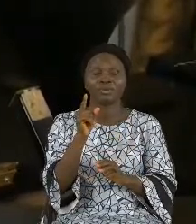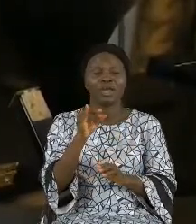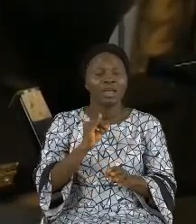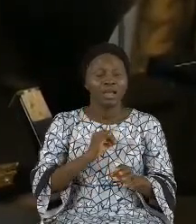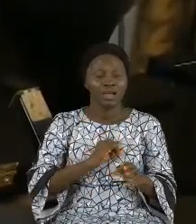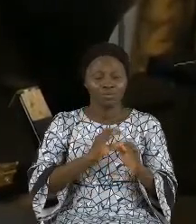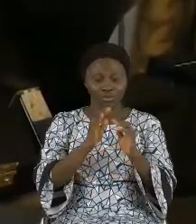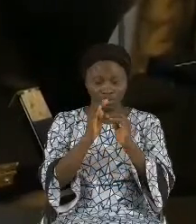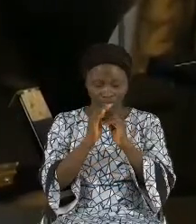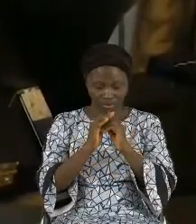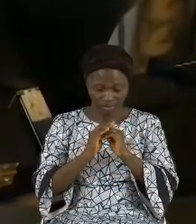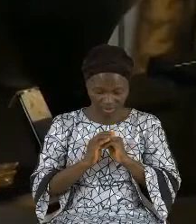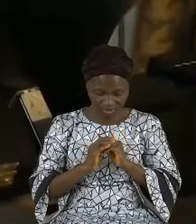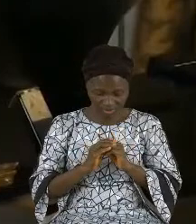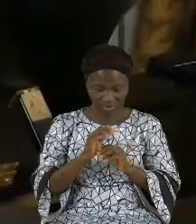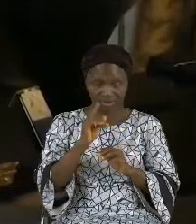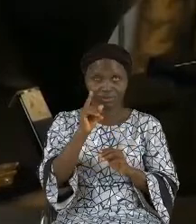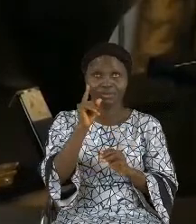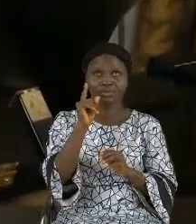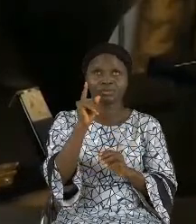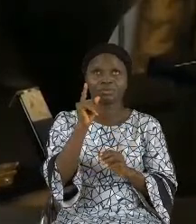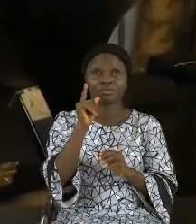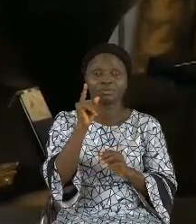I worship you.